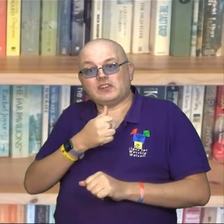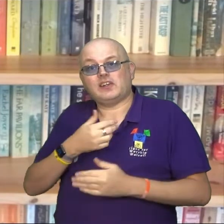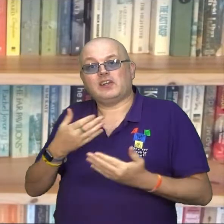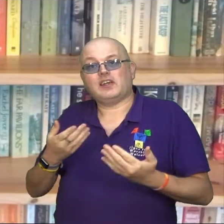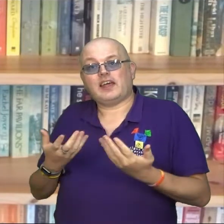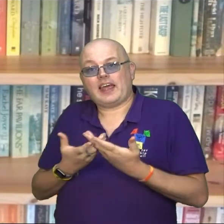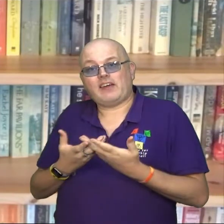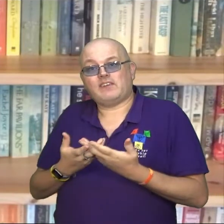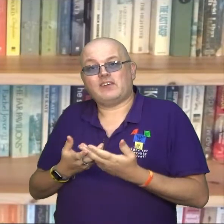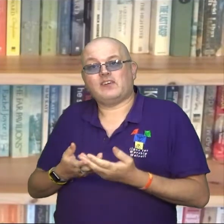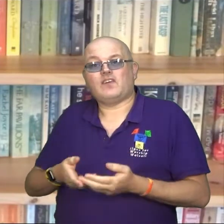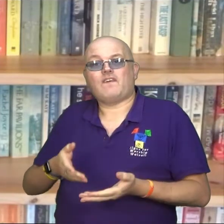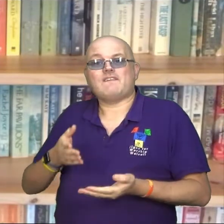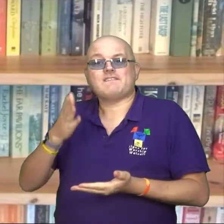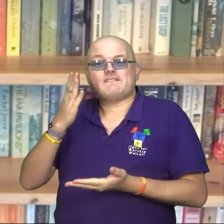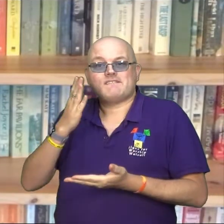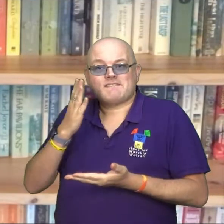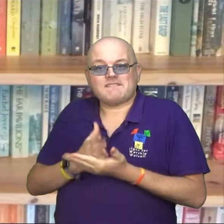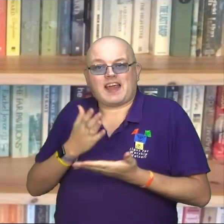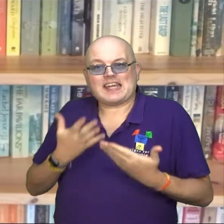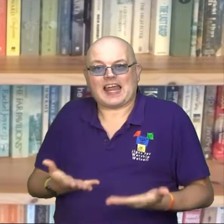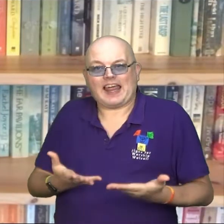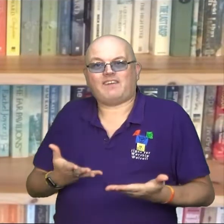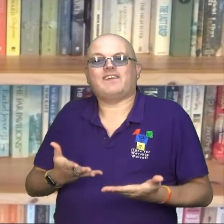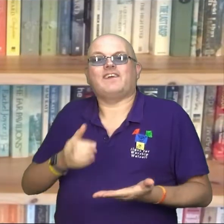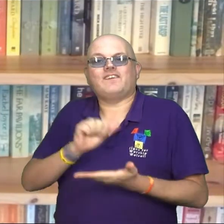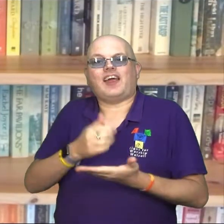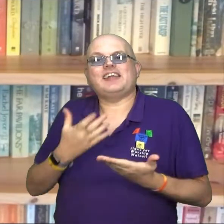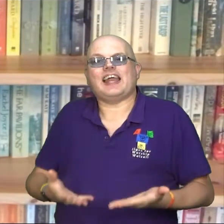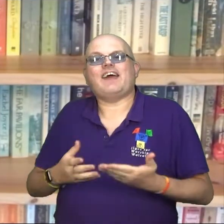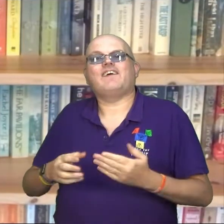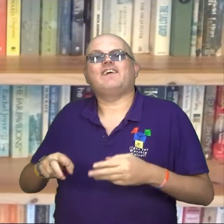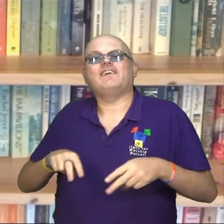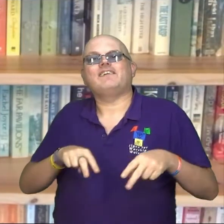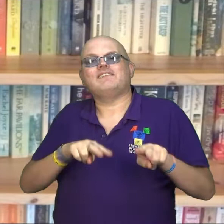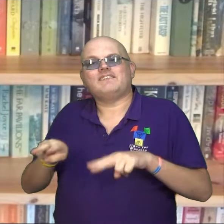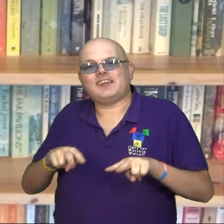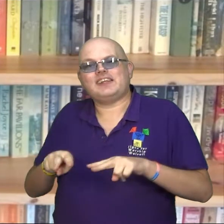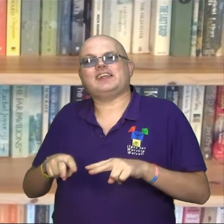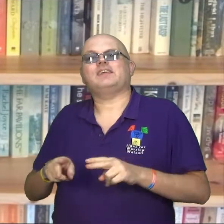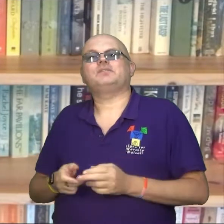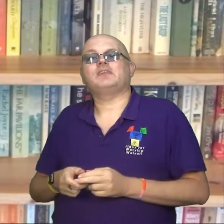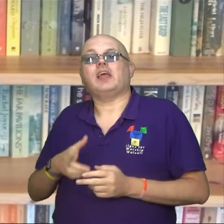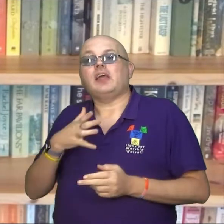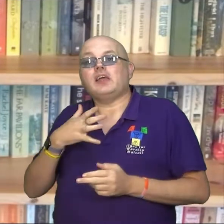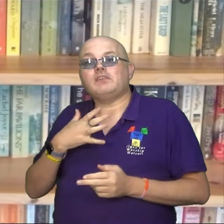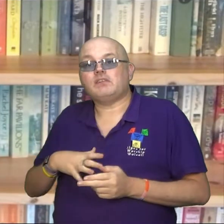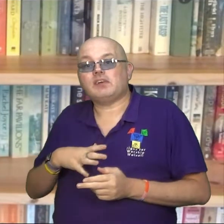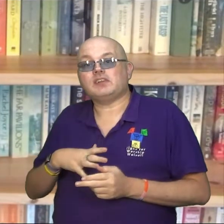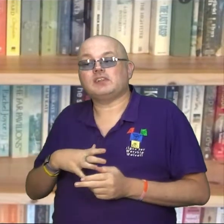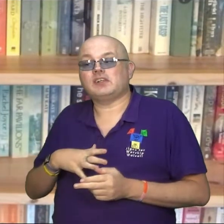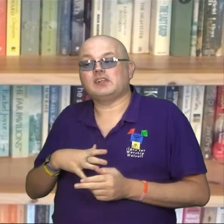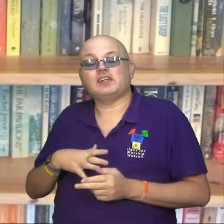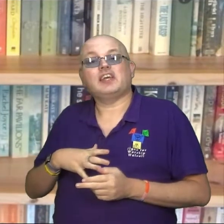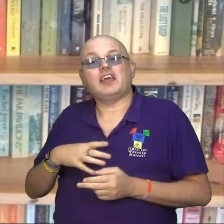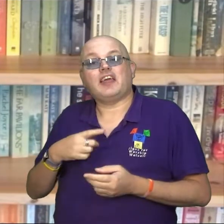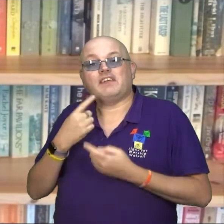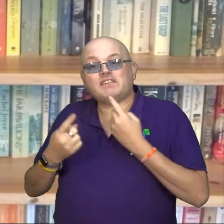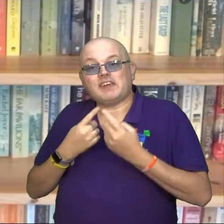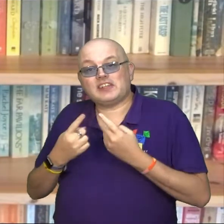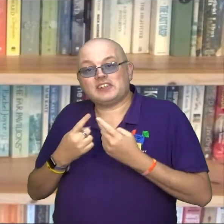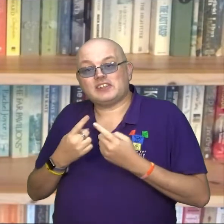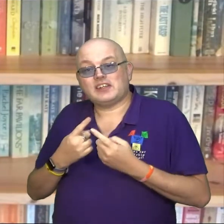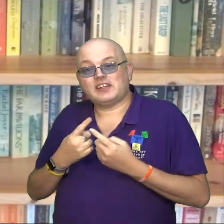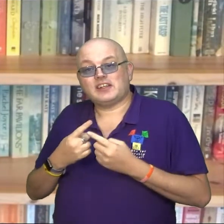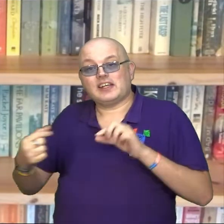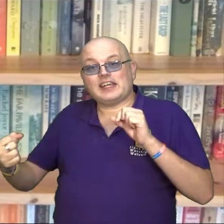use through our Right Now Media subscription. If you'd like access to them or any other content on Right Now Media, please do contact